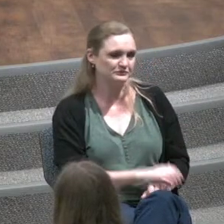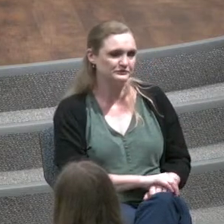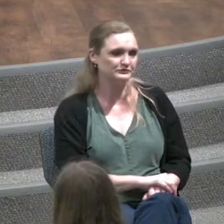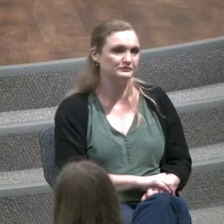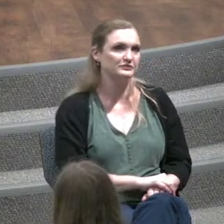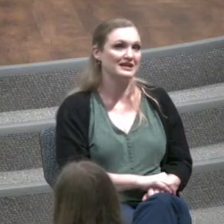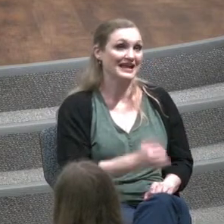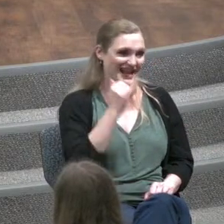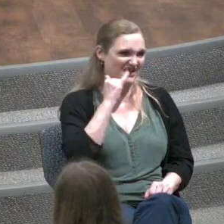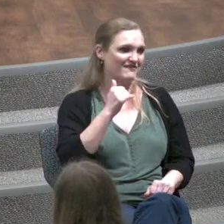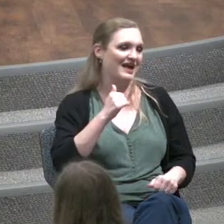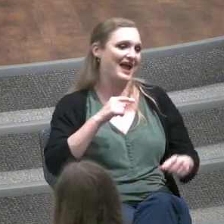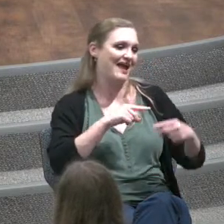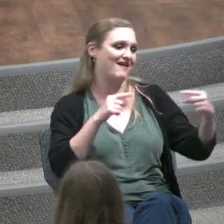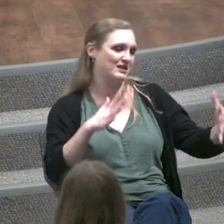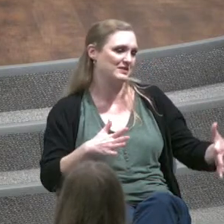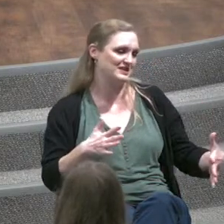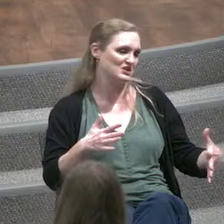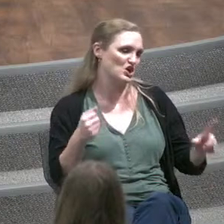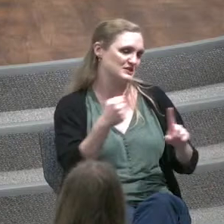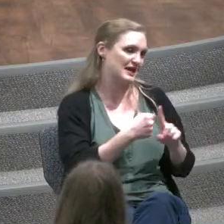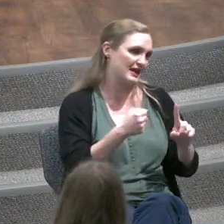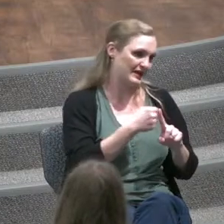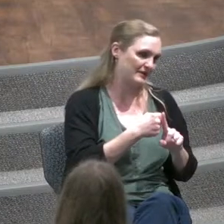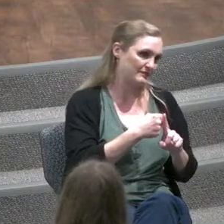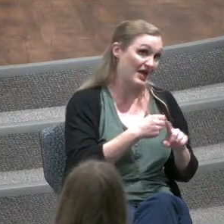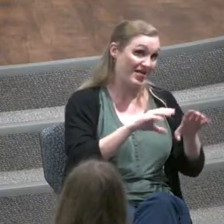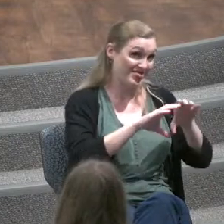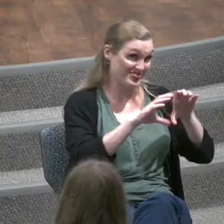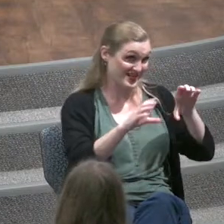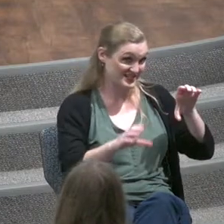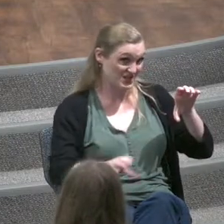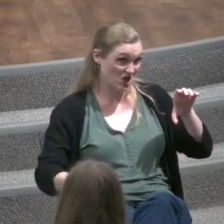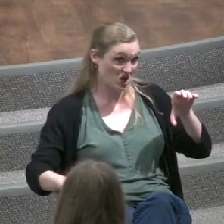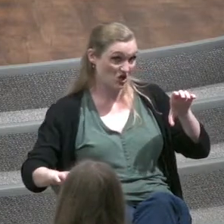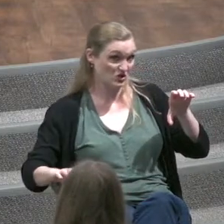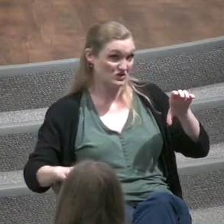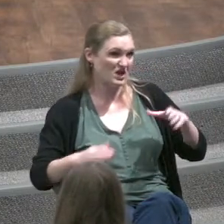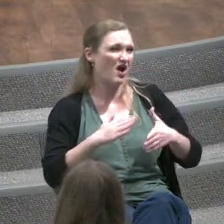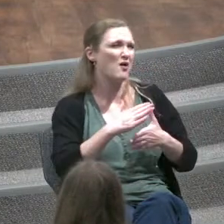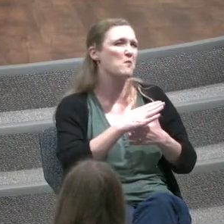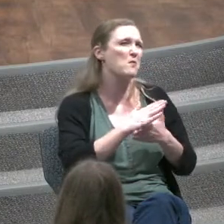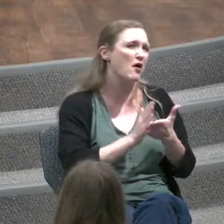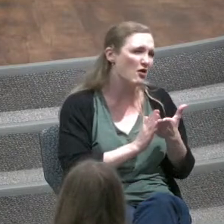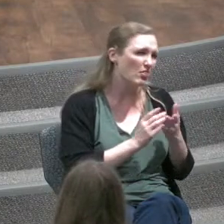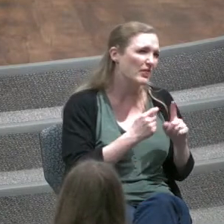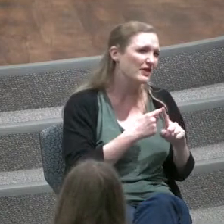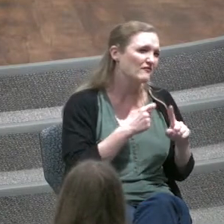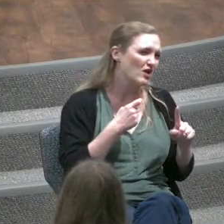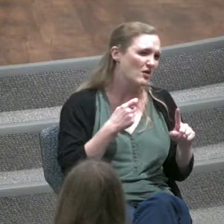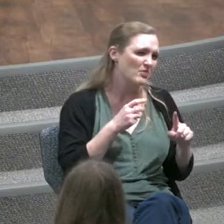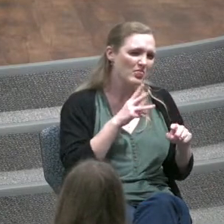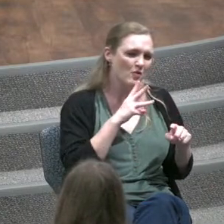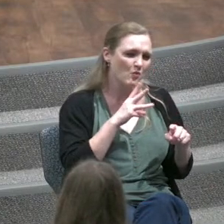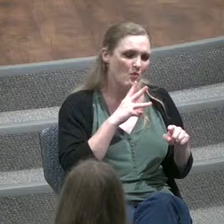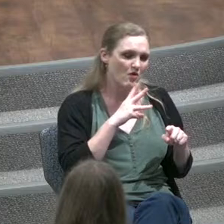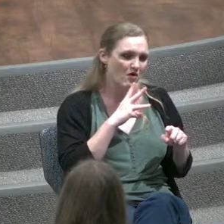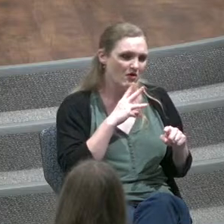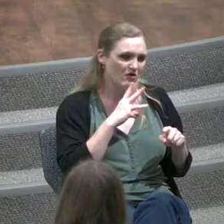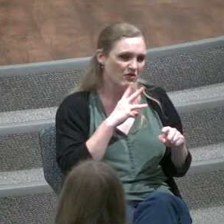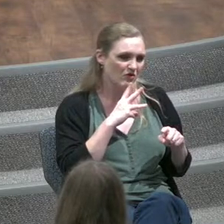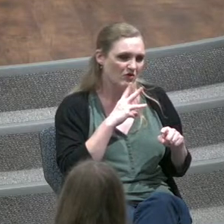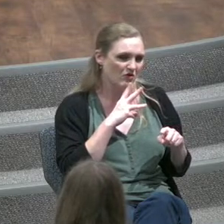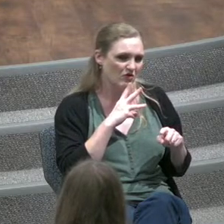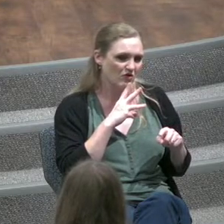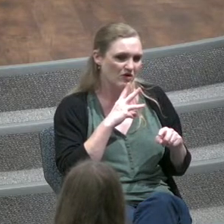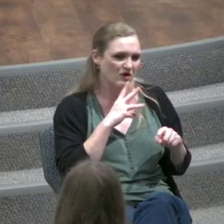been besieged by your enemy. Well, the tunnels in Herodium are partly from the water system that Herod